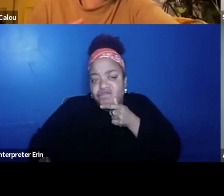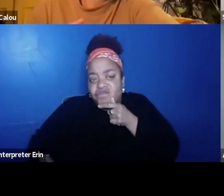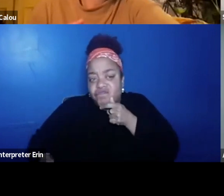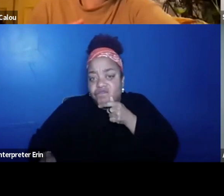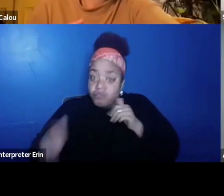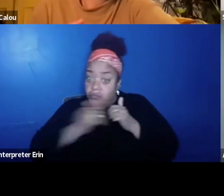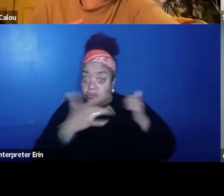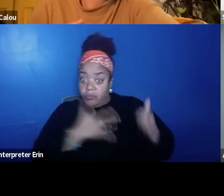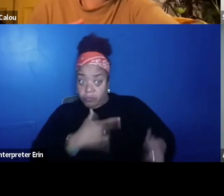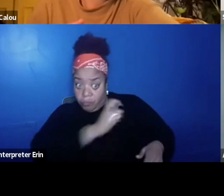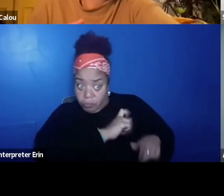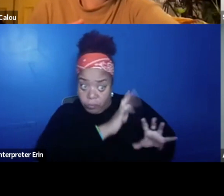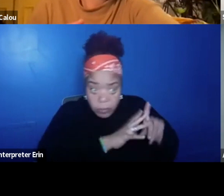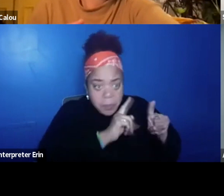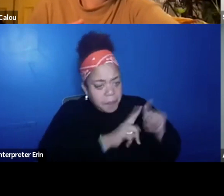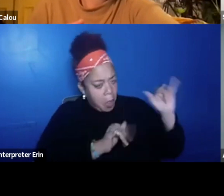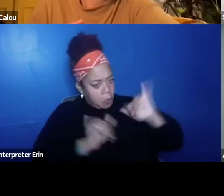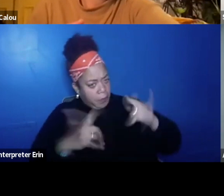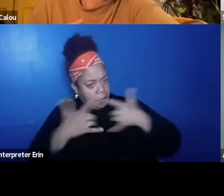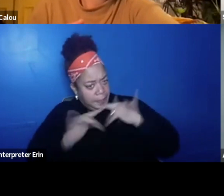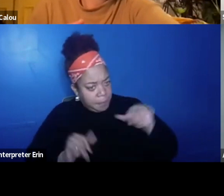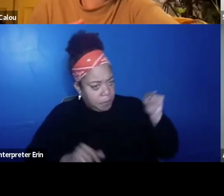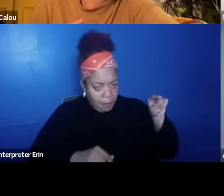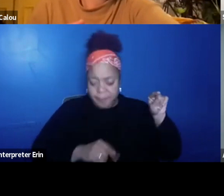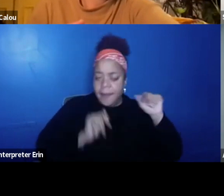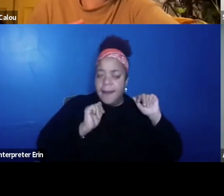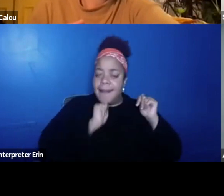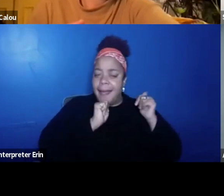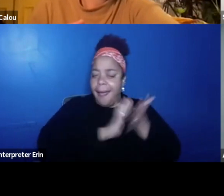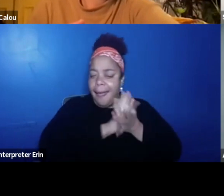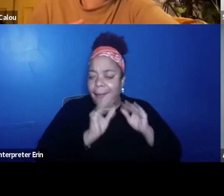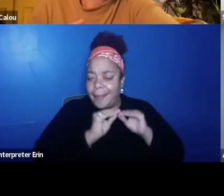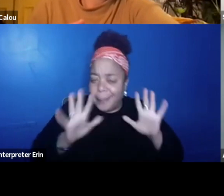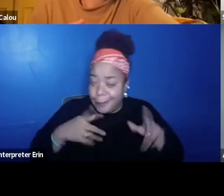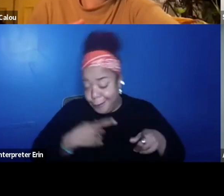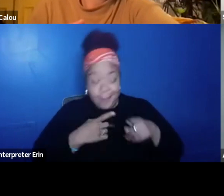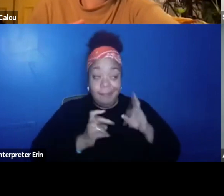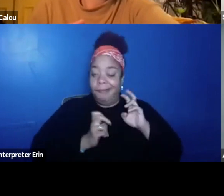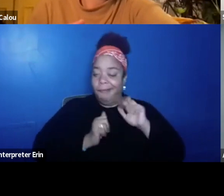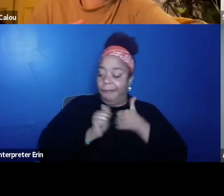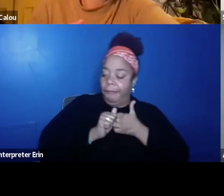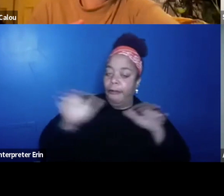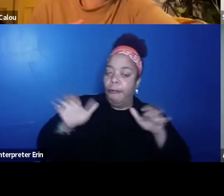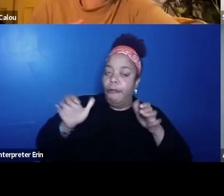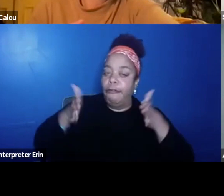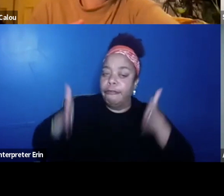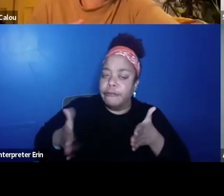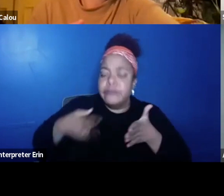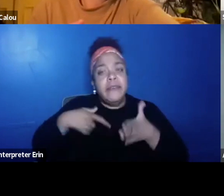also an illusion of power for the practitioner themselves, where they can get sort of in a sort